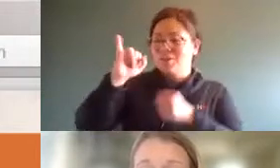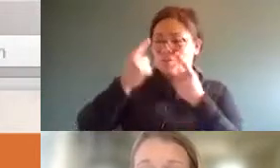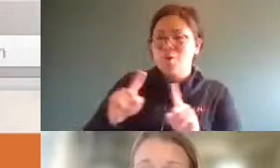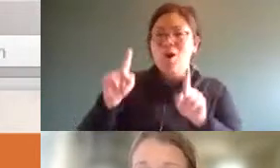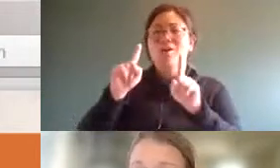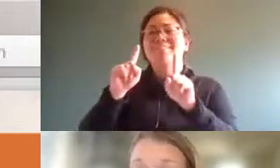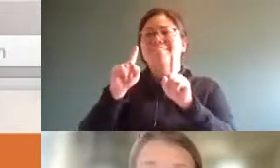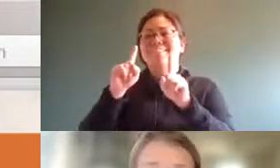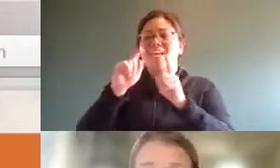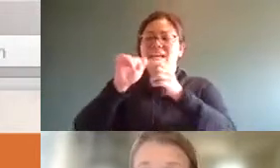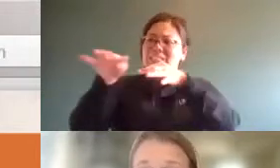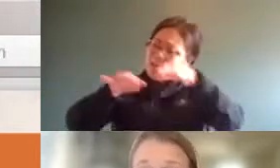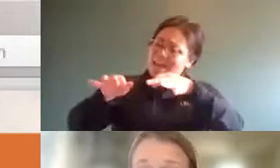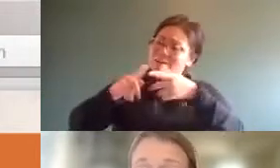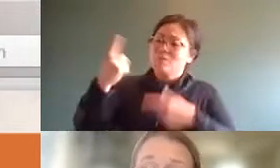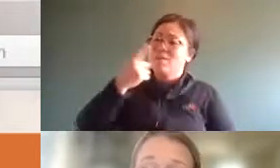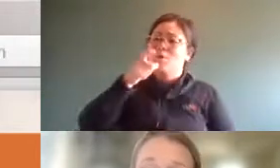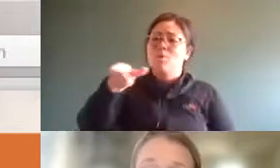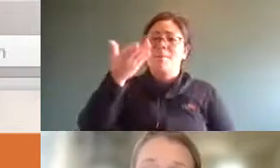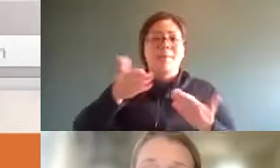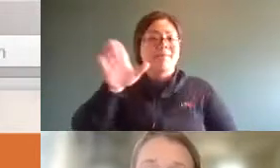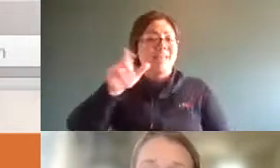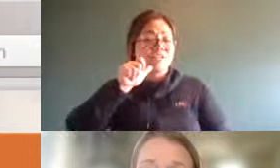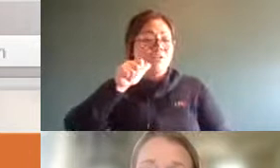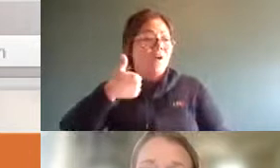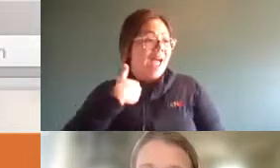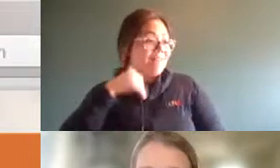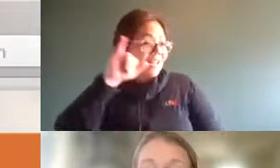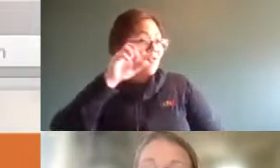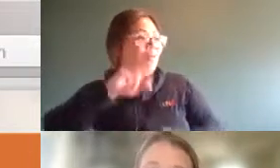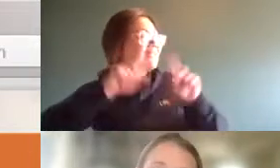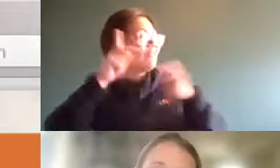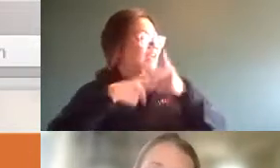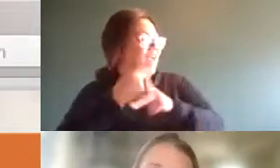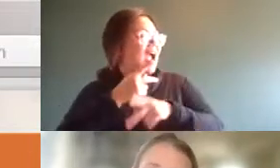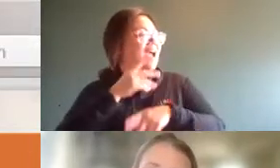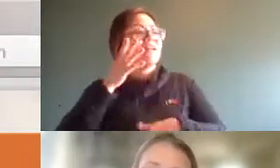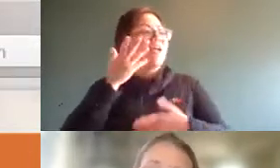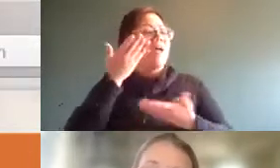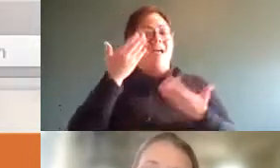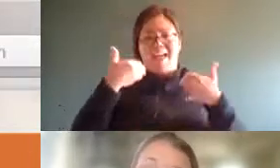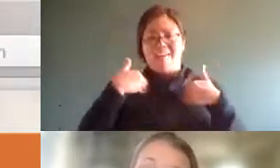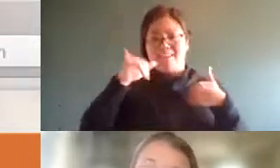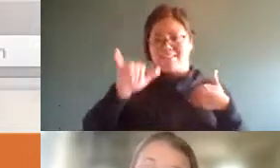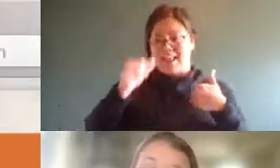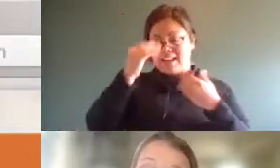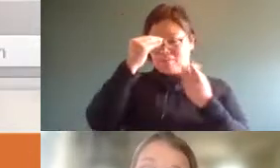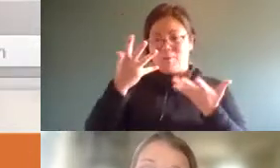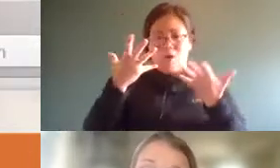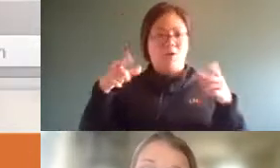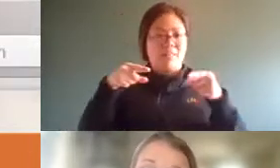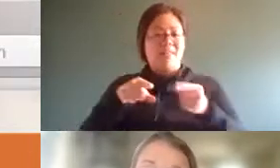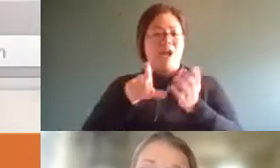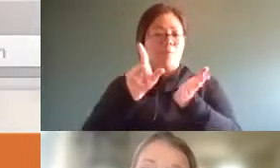someone who doesn't have insurance in their home country, maybe having that information printed out in their